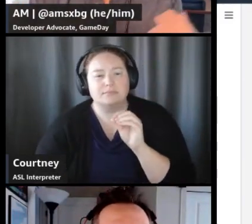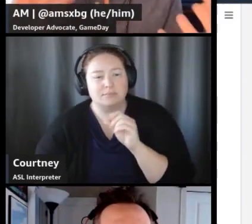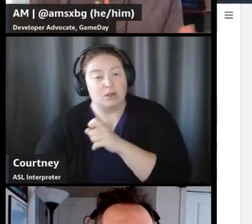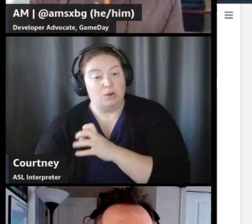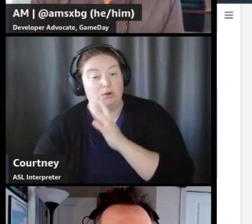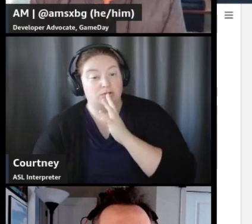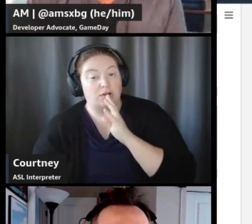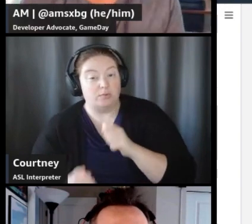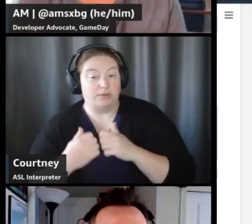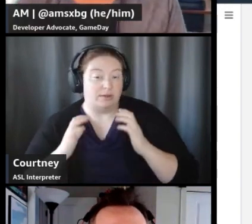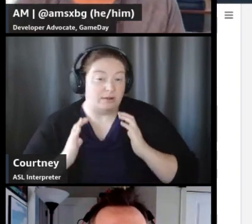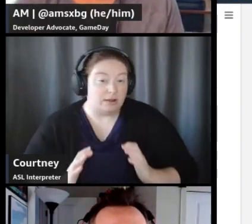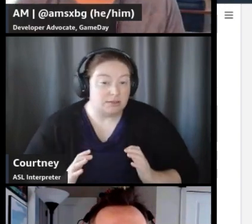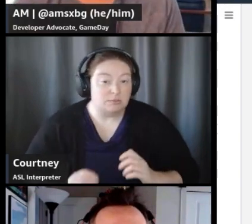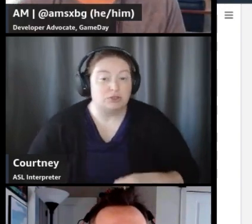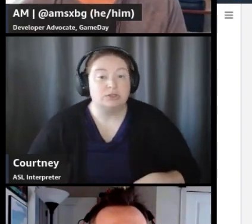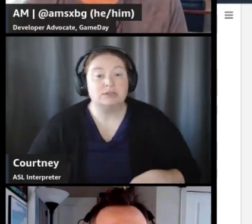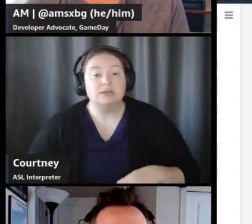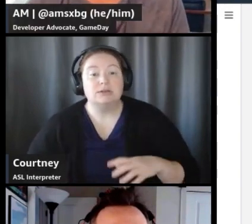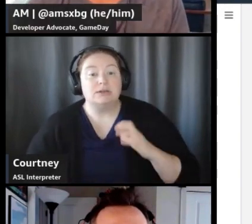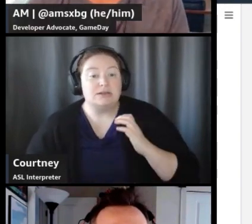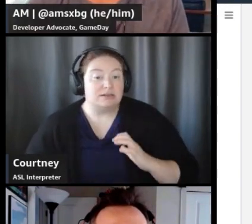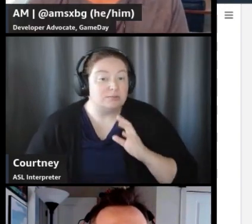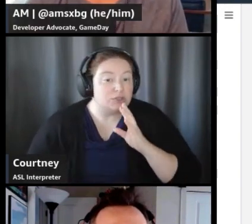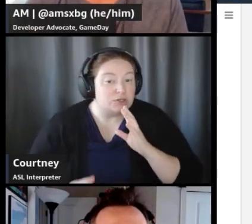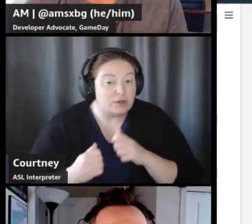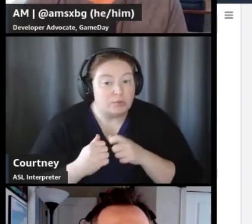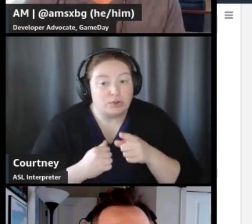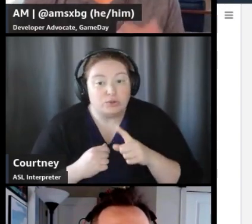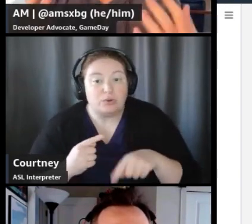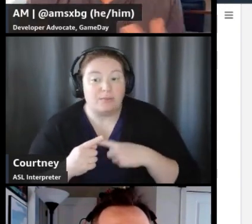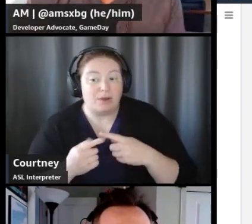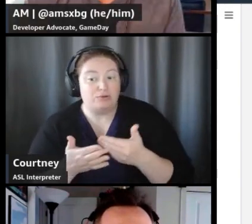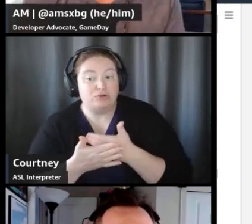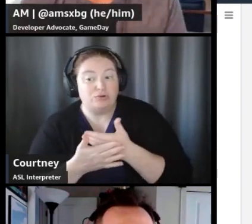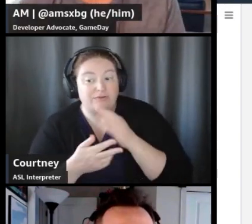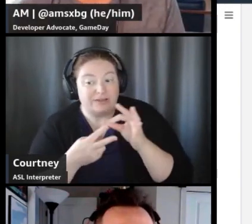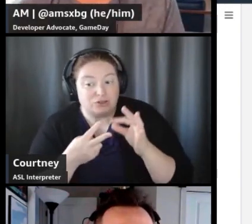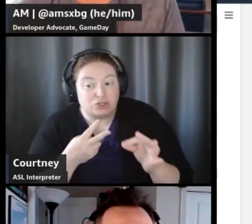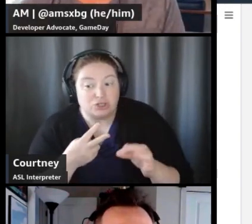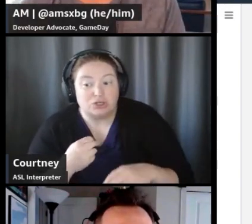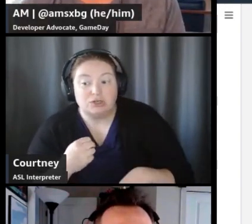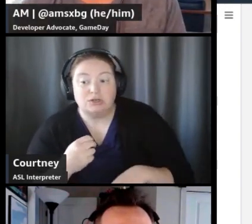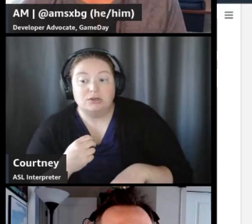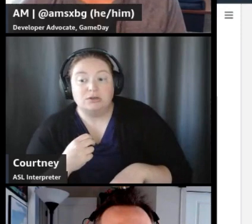to customers, as customers are talking to you about this new feature, getting